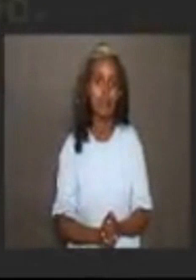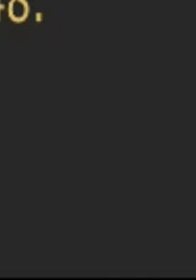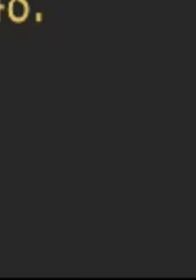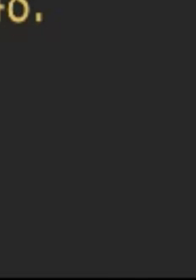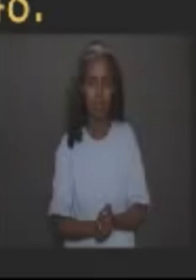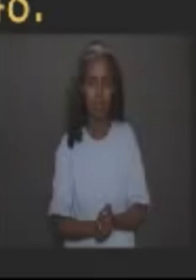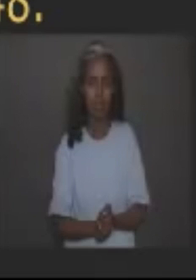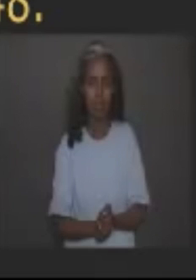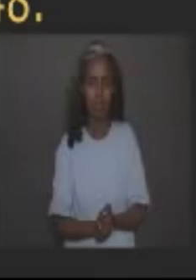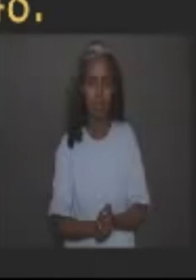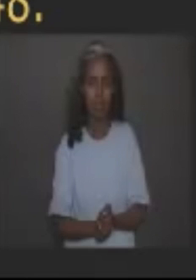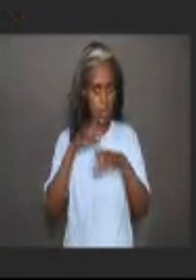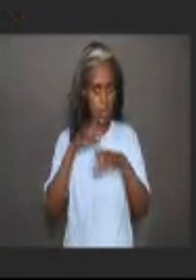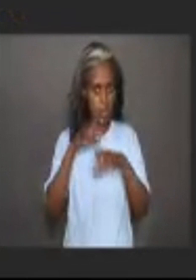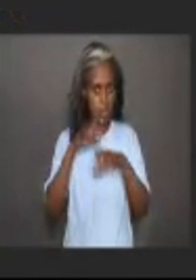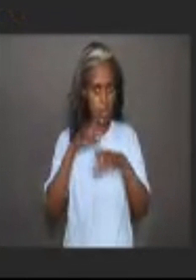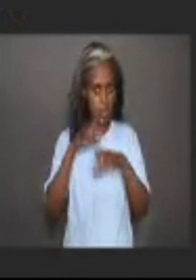Begin.